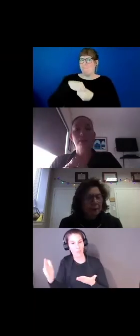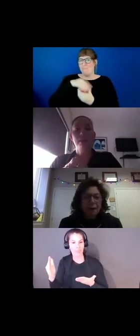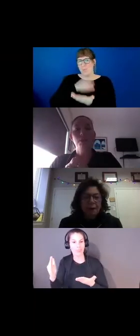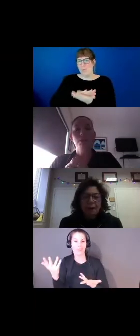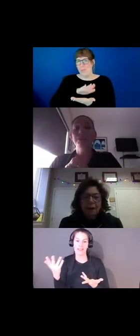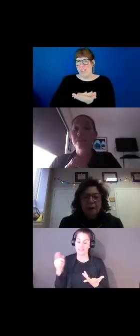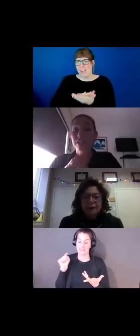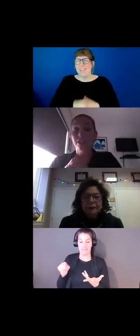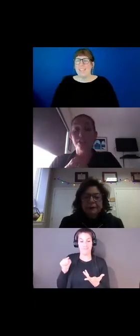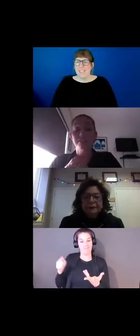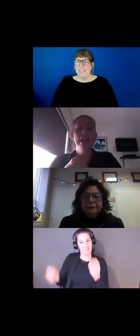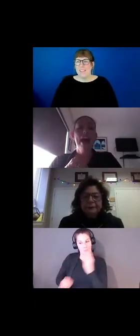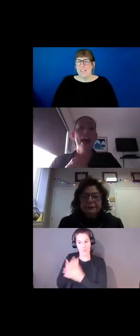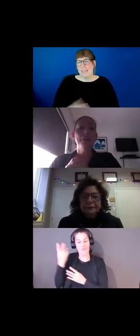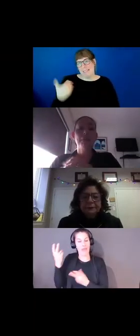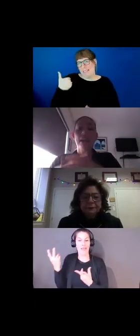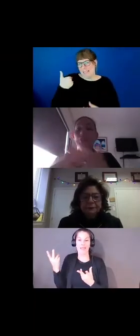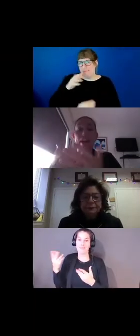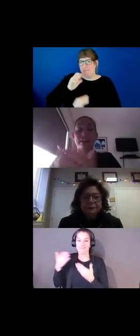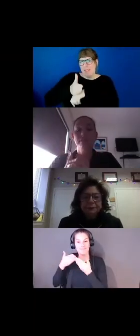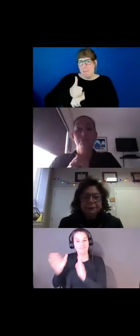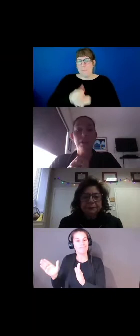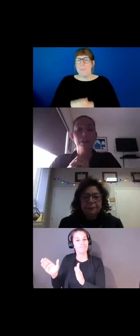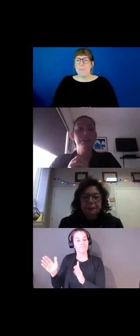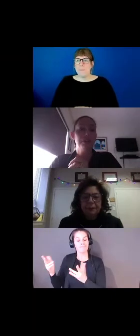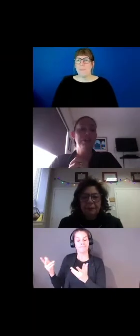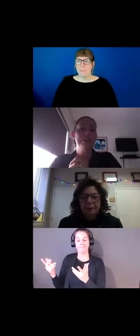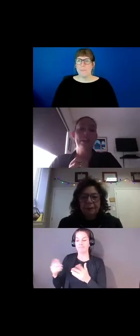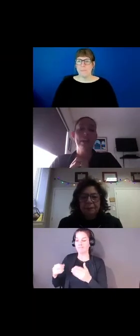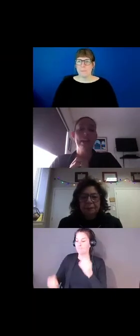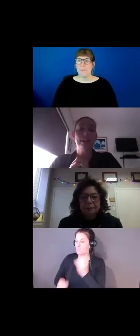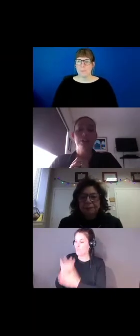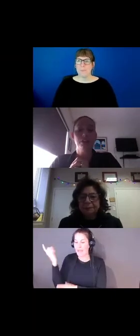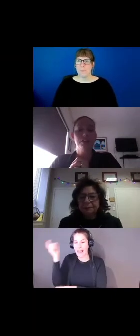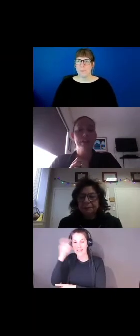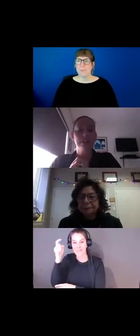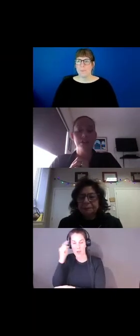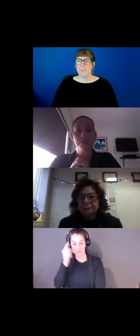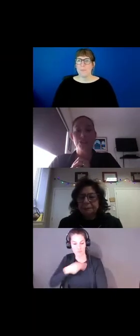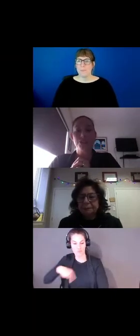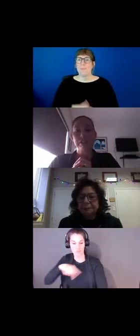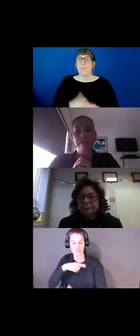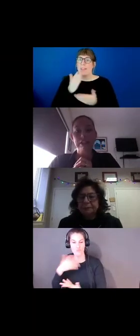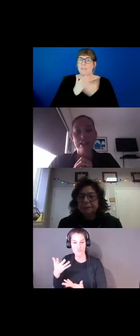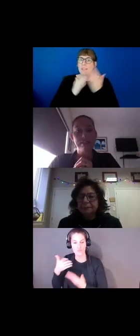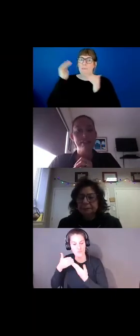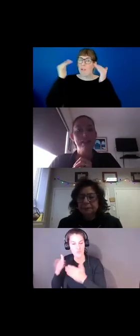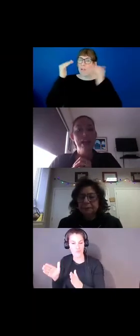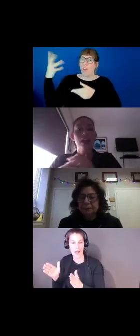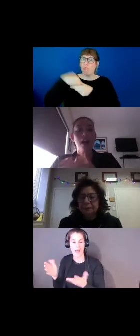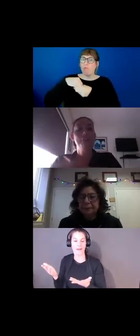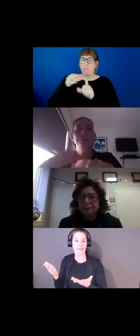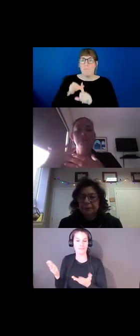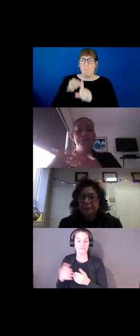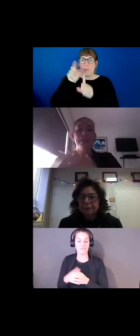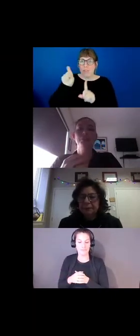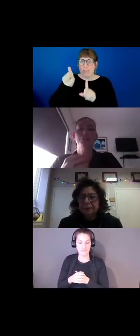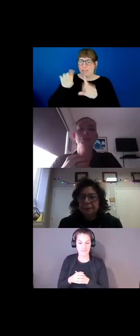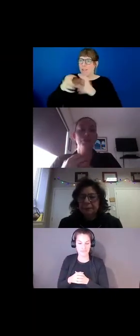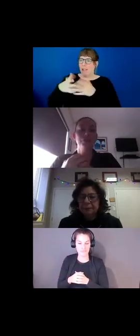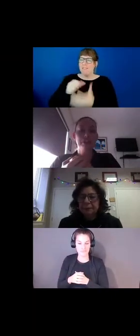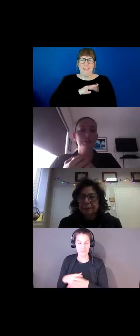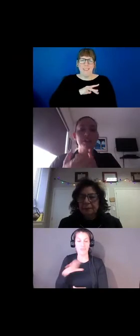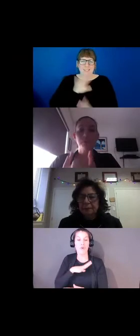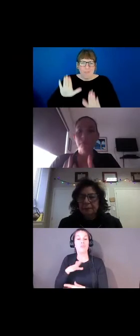has come in more recent years. And we've had some very, very dedicated adults in our special needs classes come and just be able